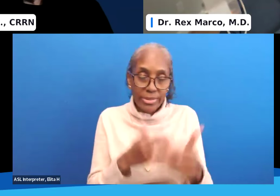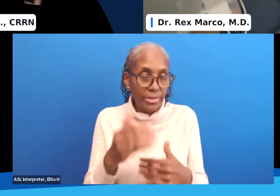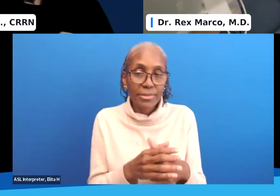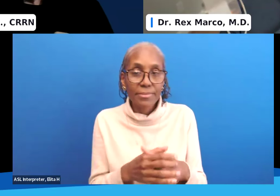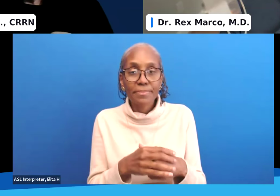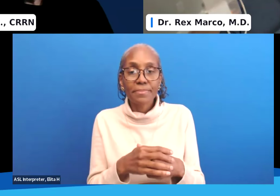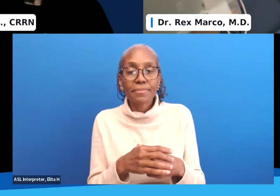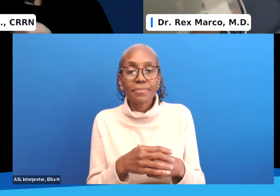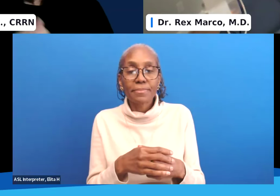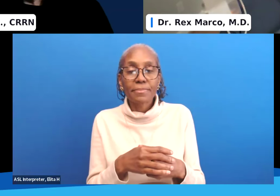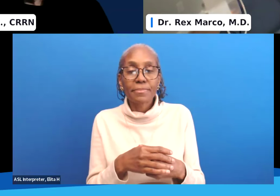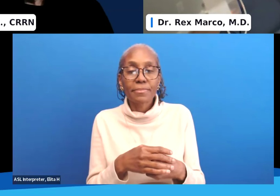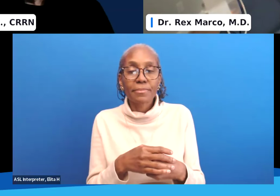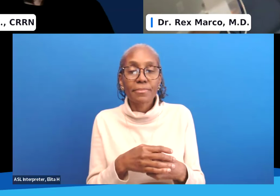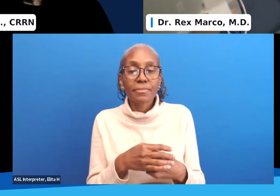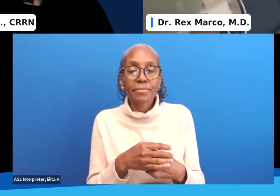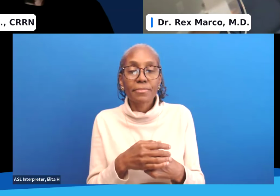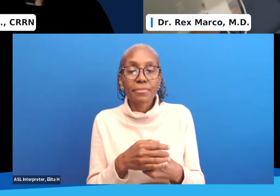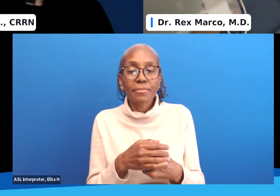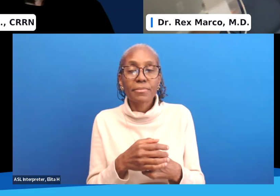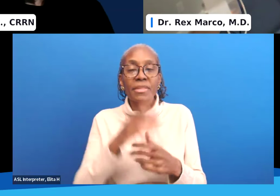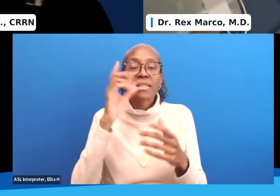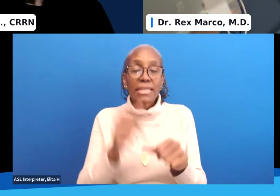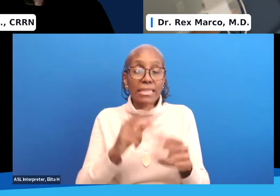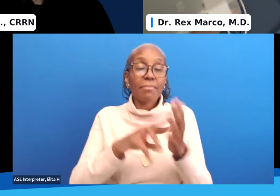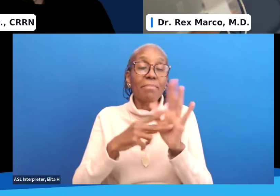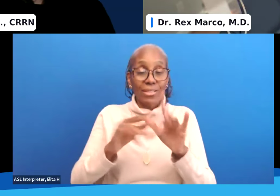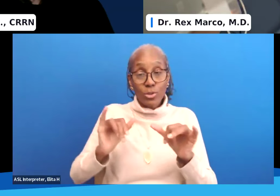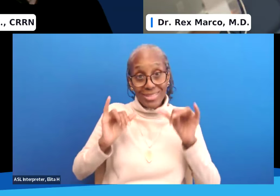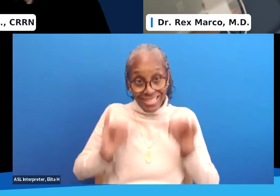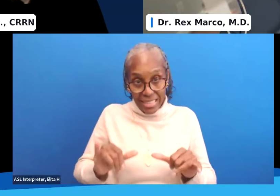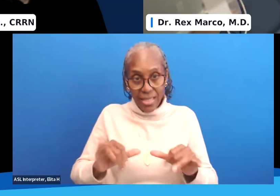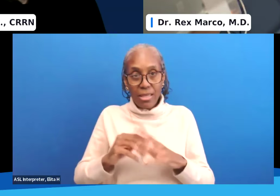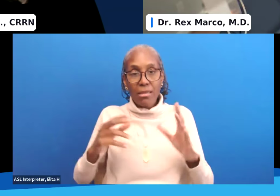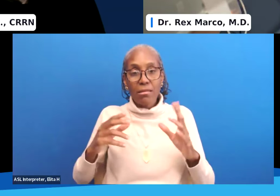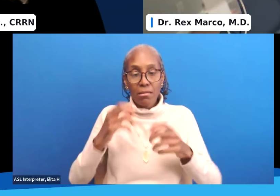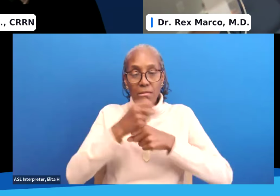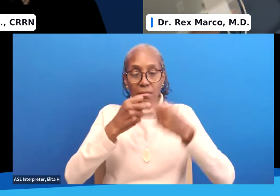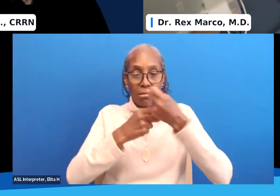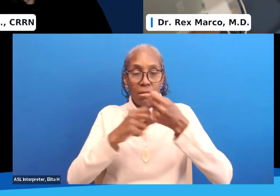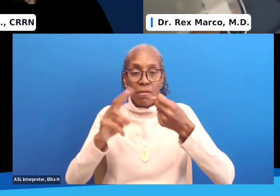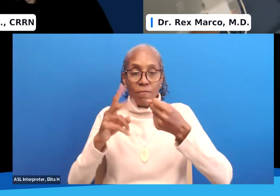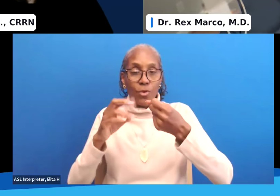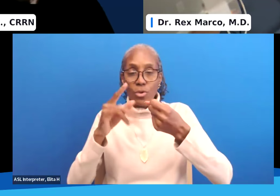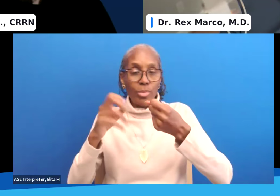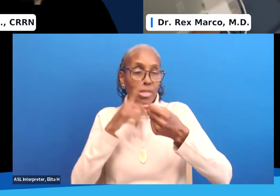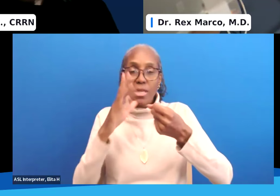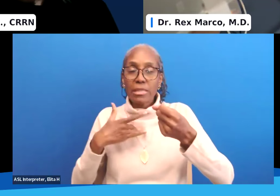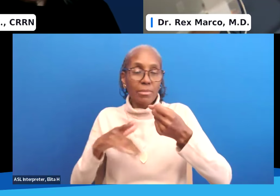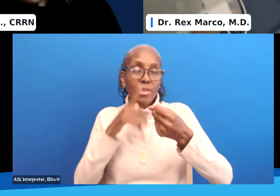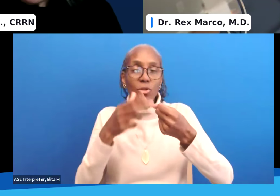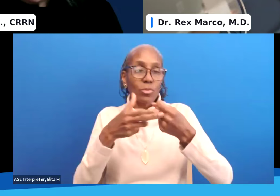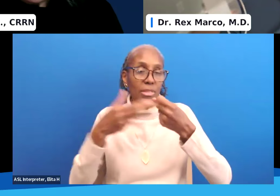in your vertebrae and it's meant to stay in your vertebrae. So usually they're not taken out. Has been